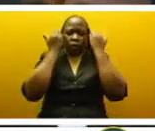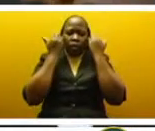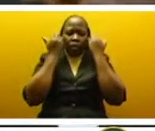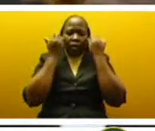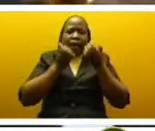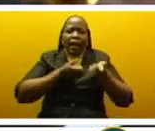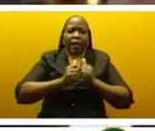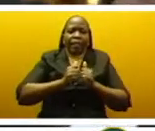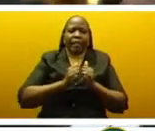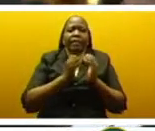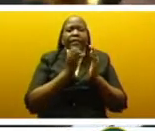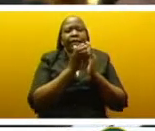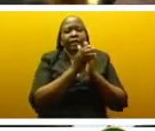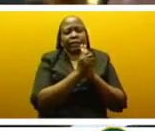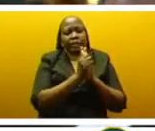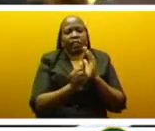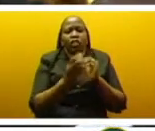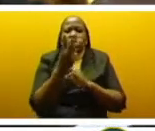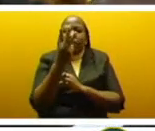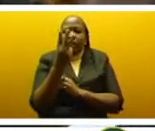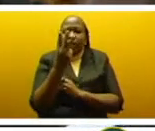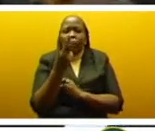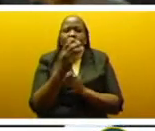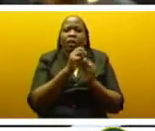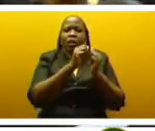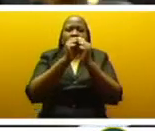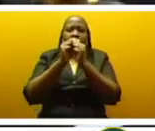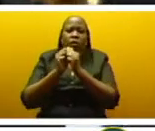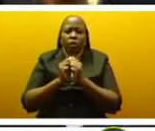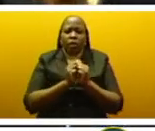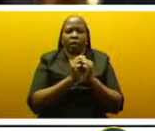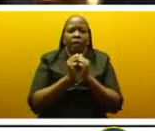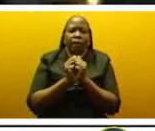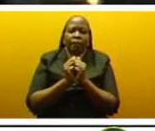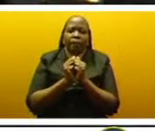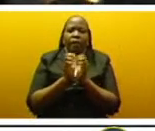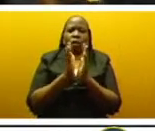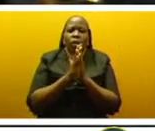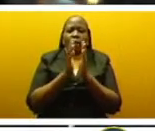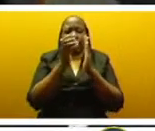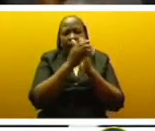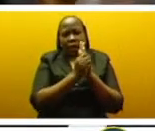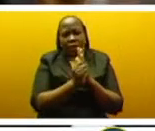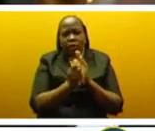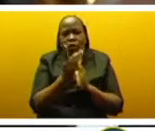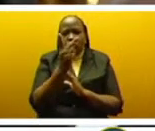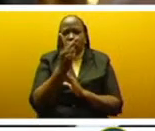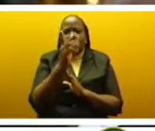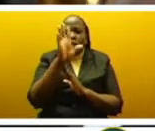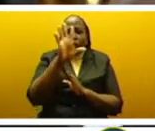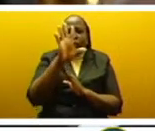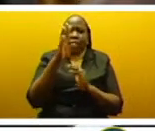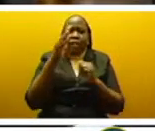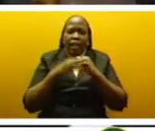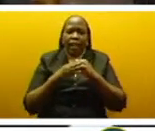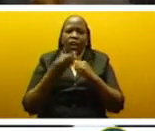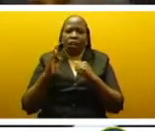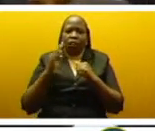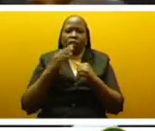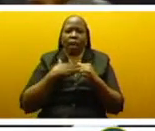Section 3, together with Article 259 of the Constitution,